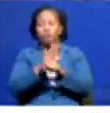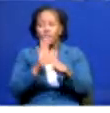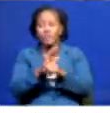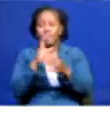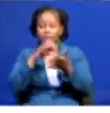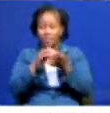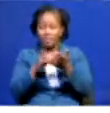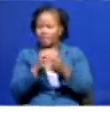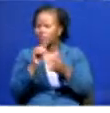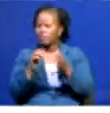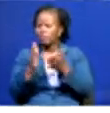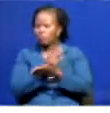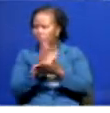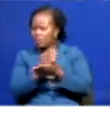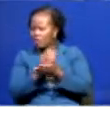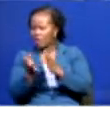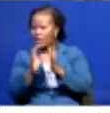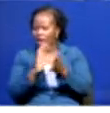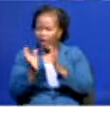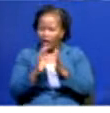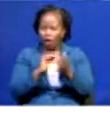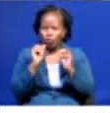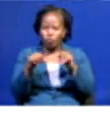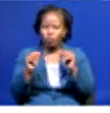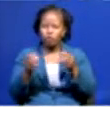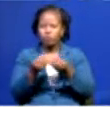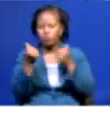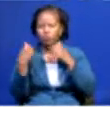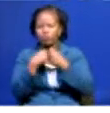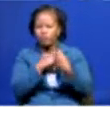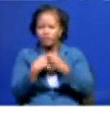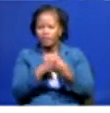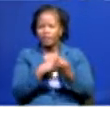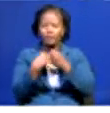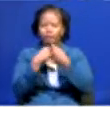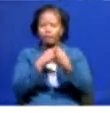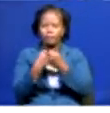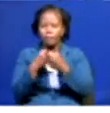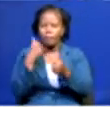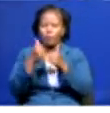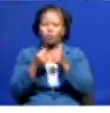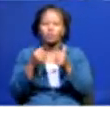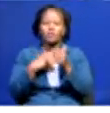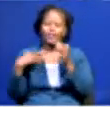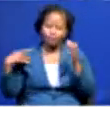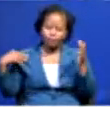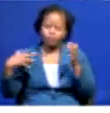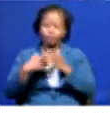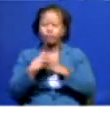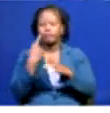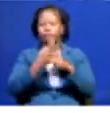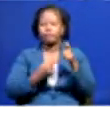us insights on how we can deal with this challenge that has been with us for a while, including